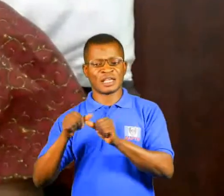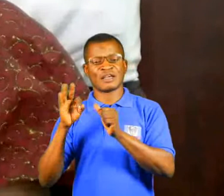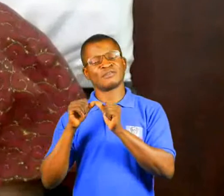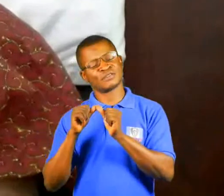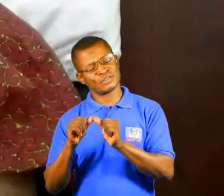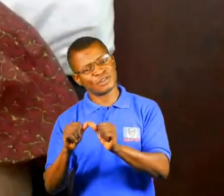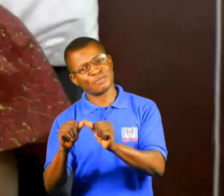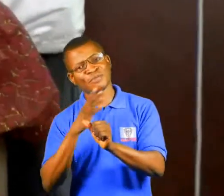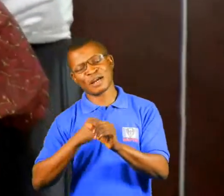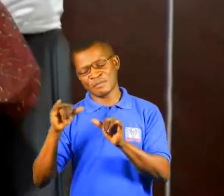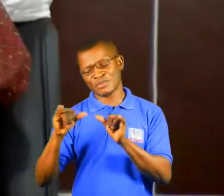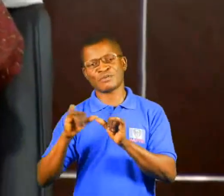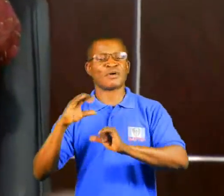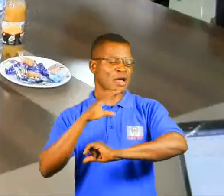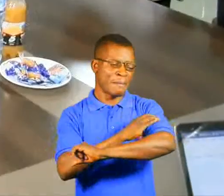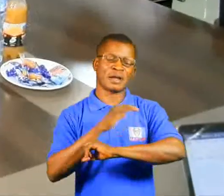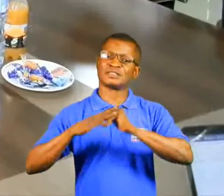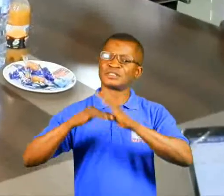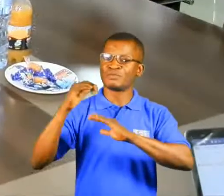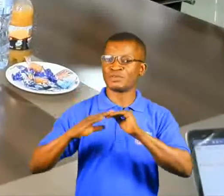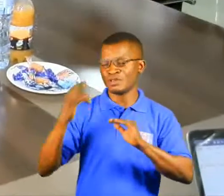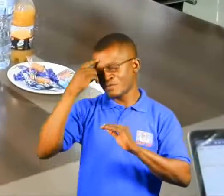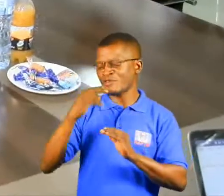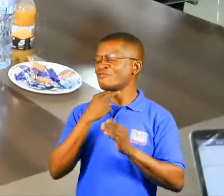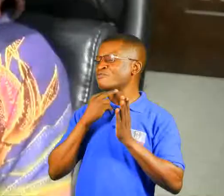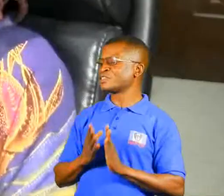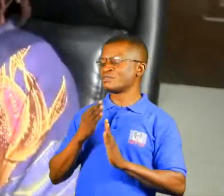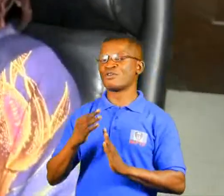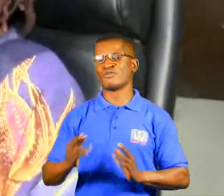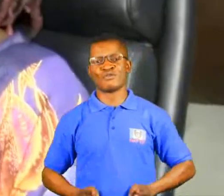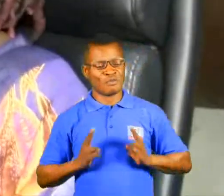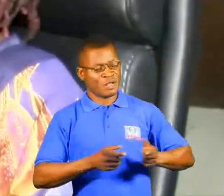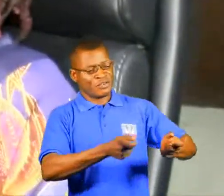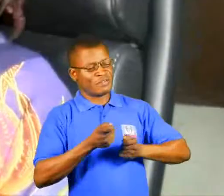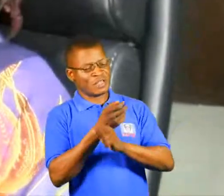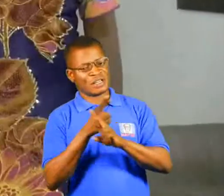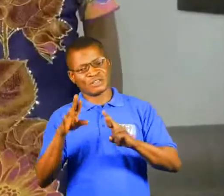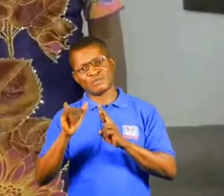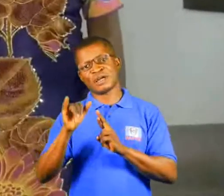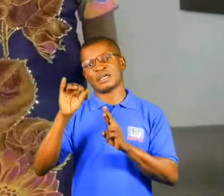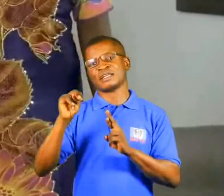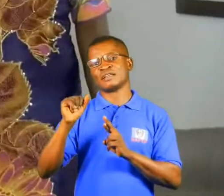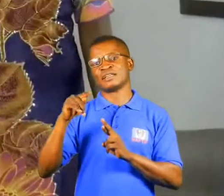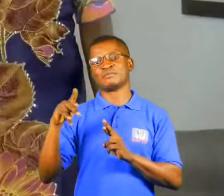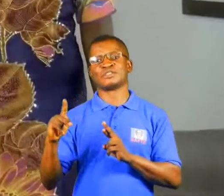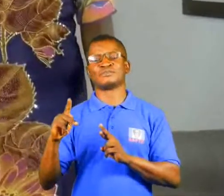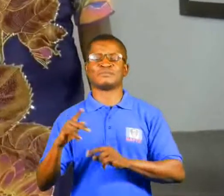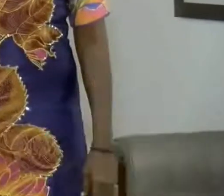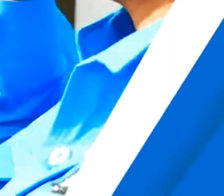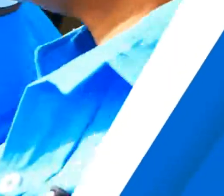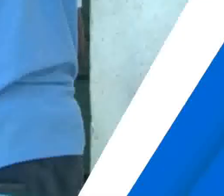the agency in the area of sustainable and measurable capacity building for victims of human trafficking rescued by